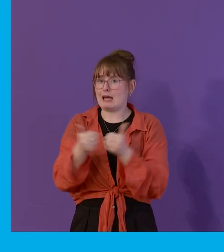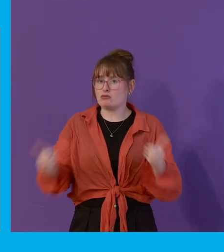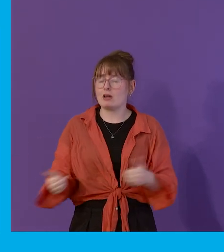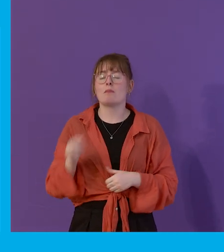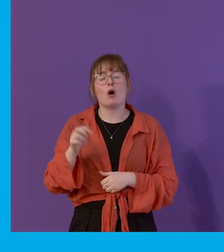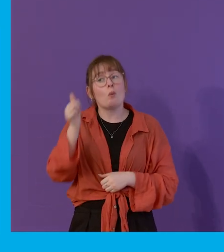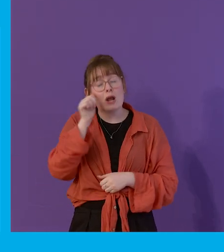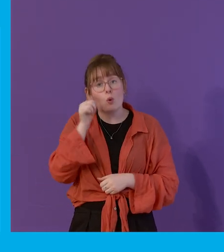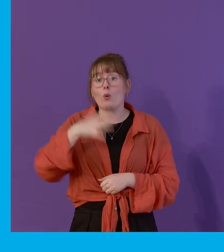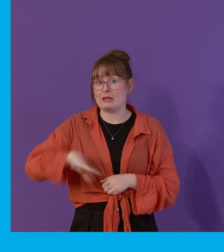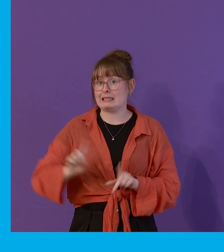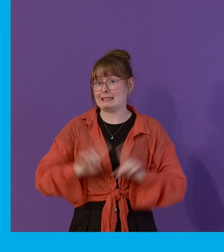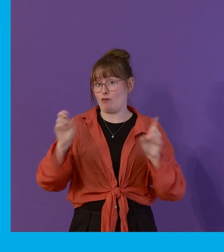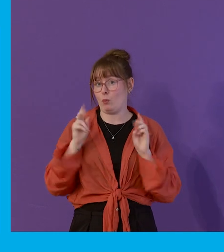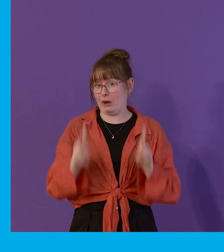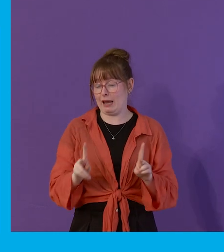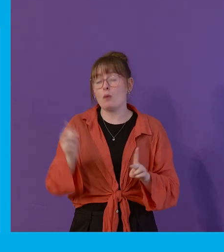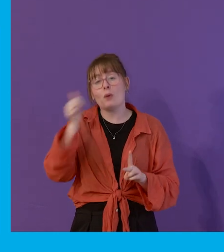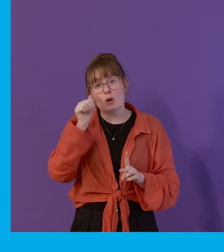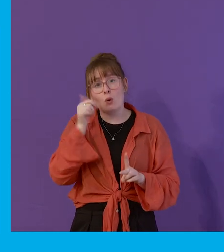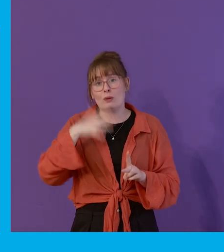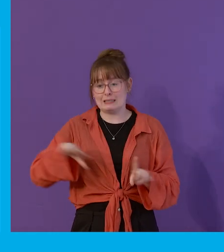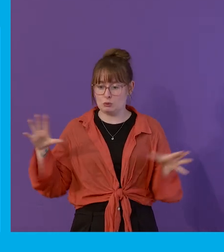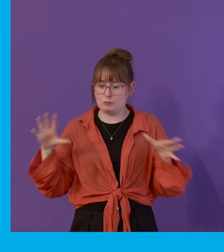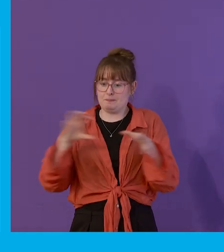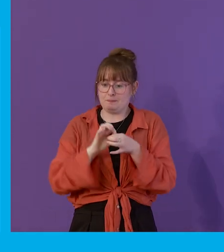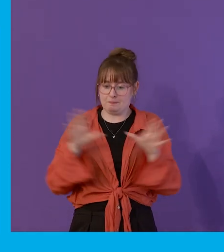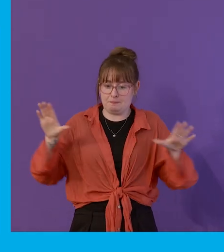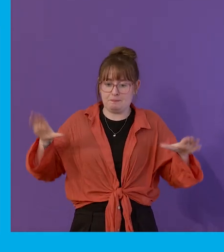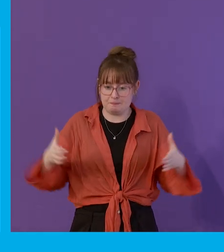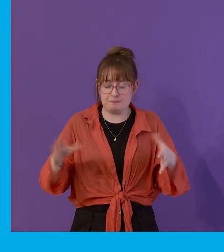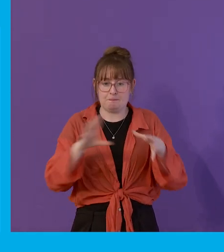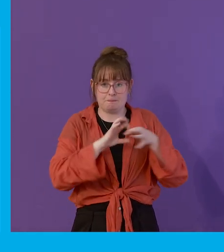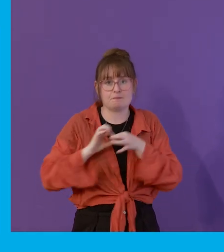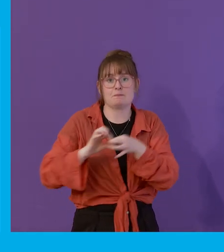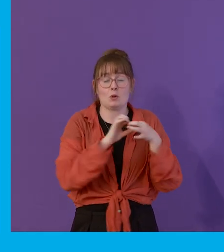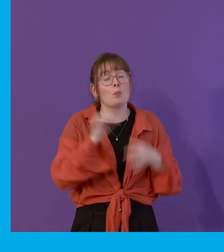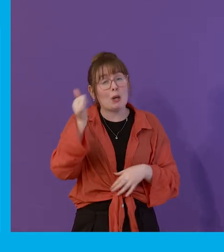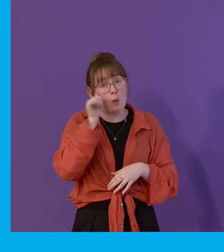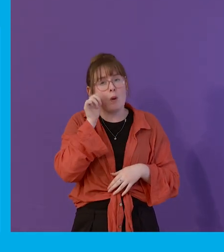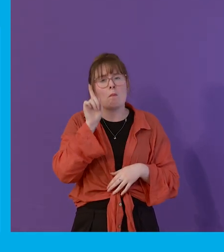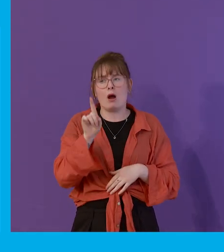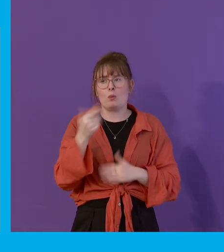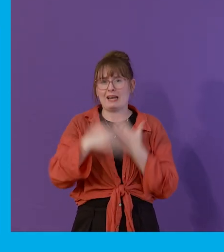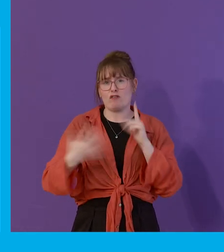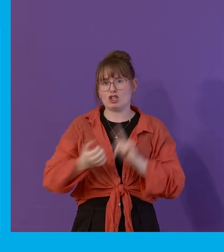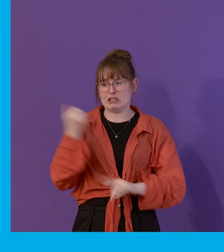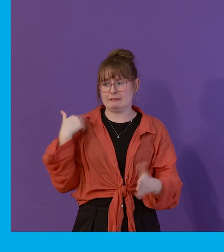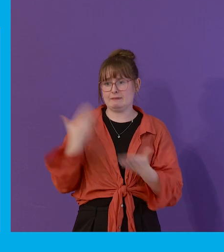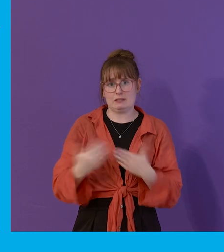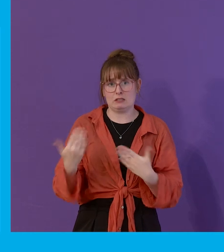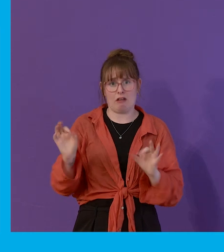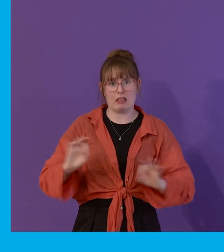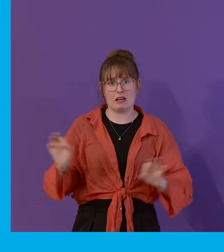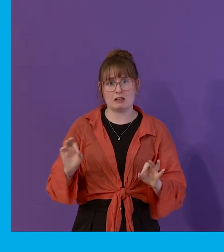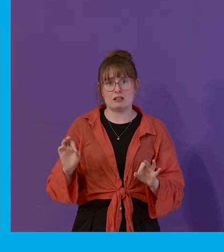know we need this different approach, a joined up, preventative, connected approach, but we never quite get there. And everything just